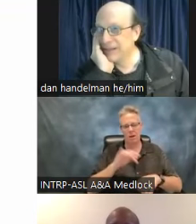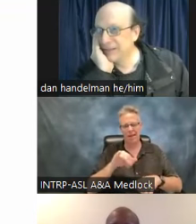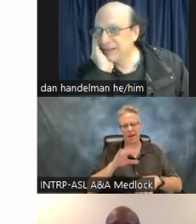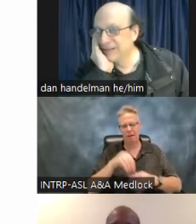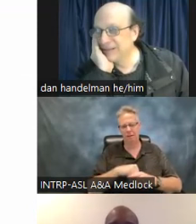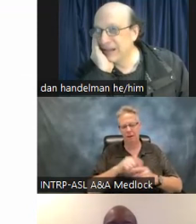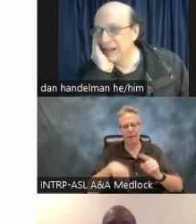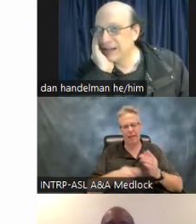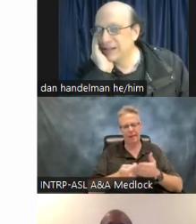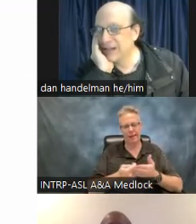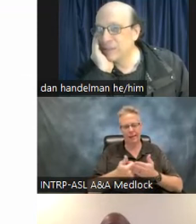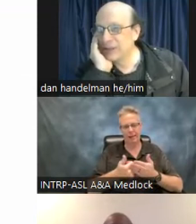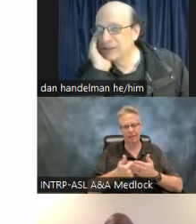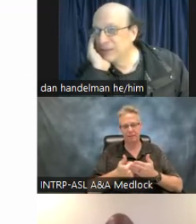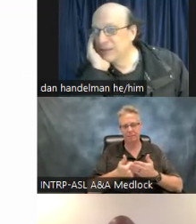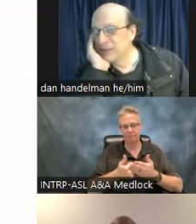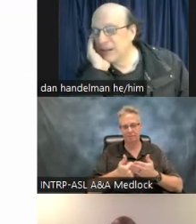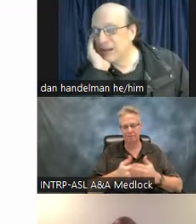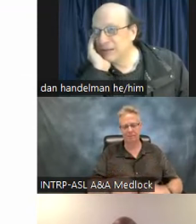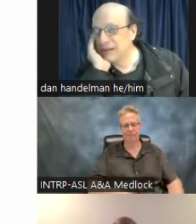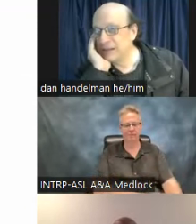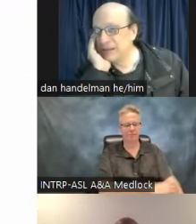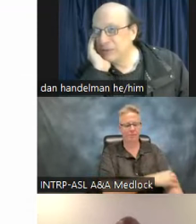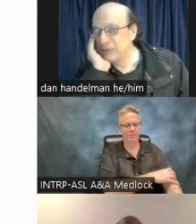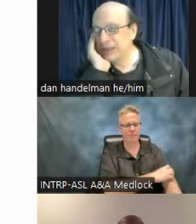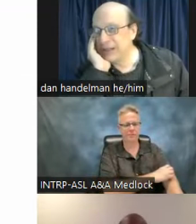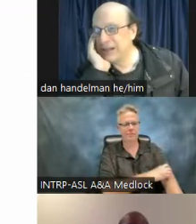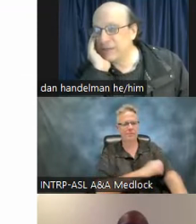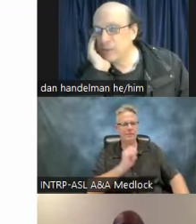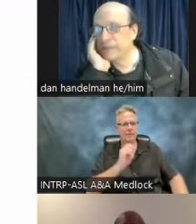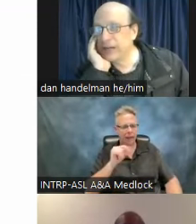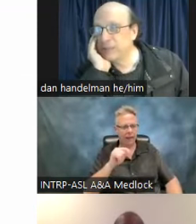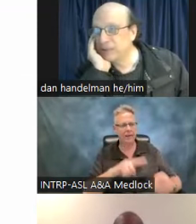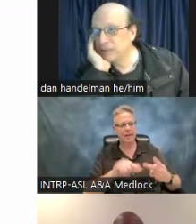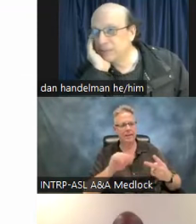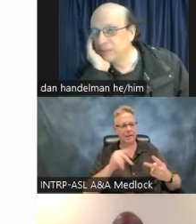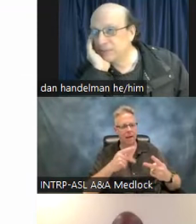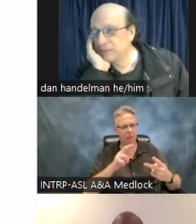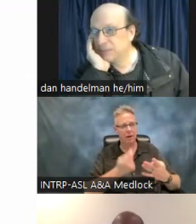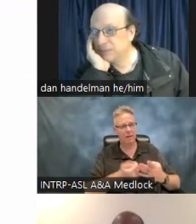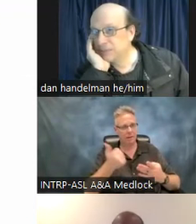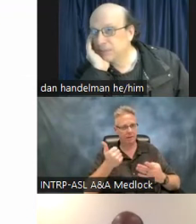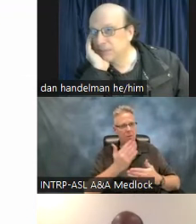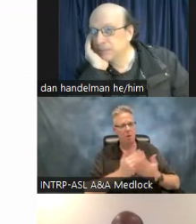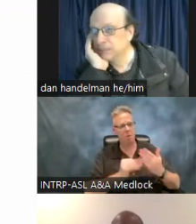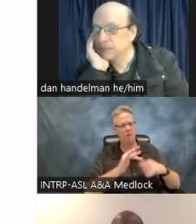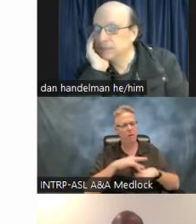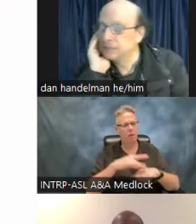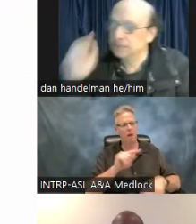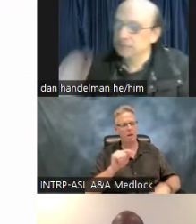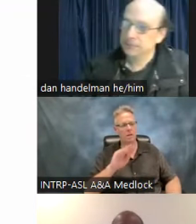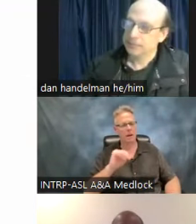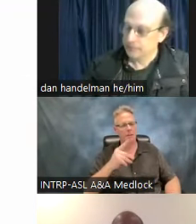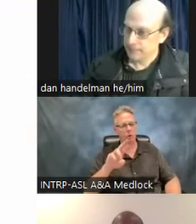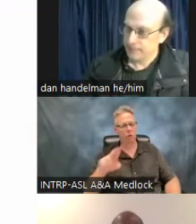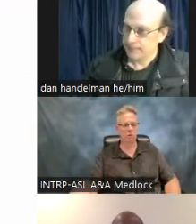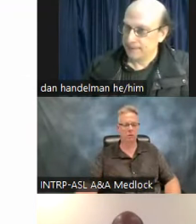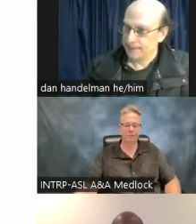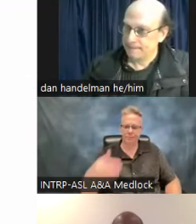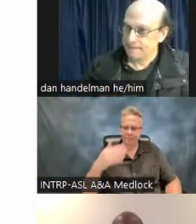right? Editing, tampering, deleting it is a form of tampering. Yes. Thank